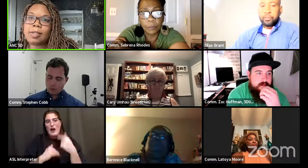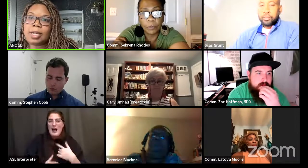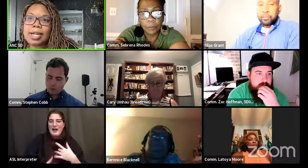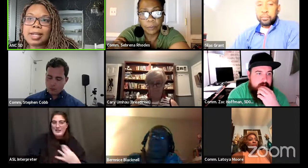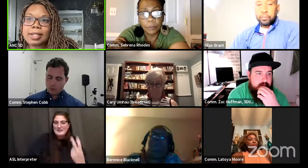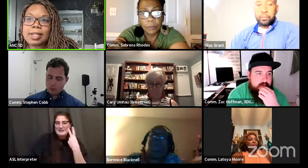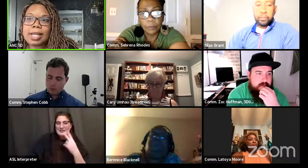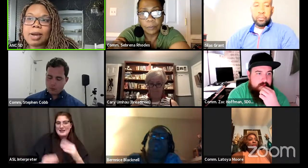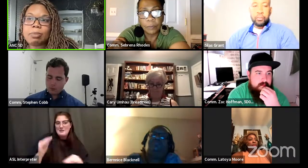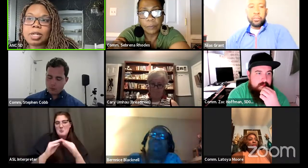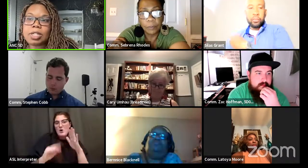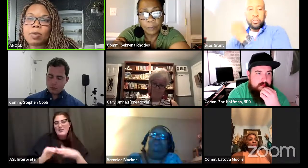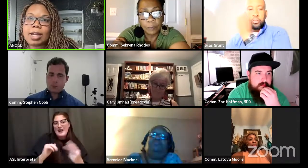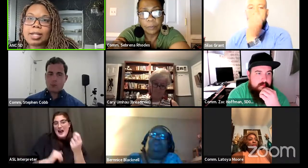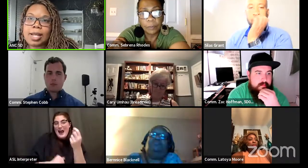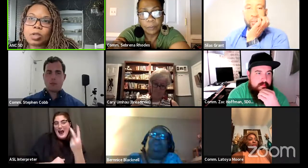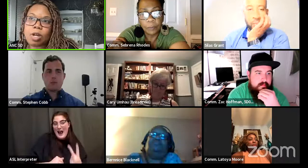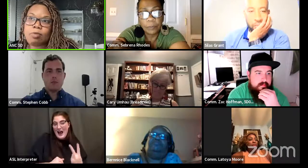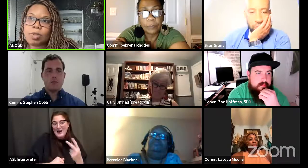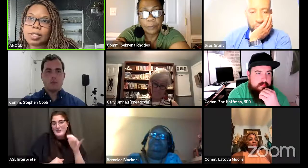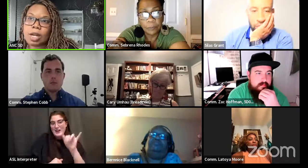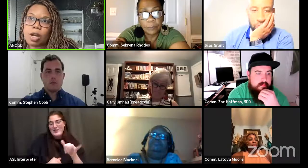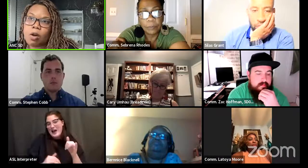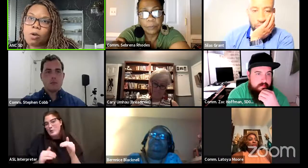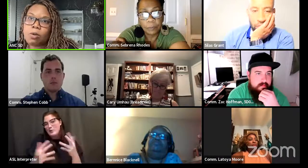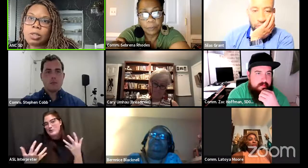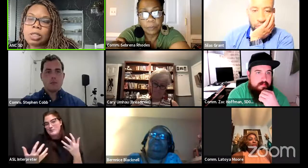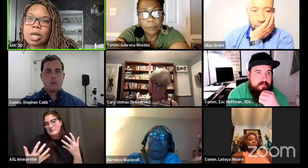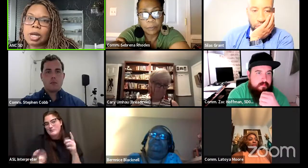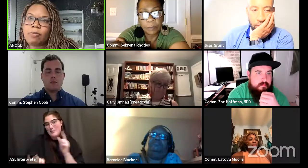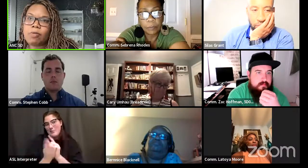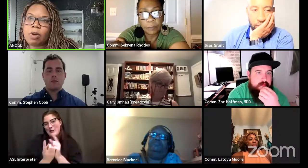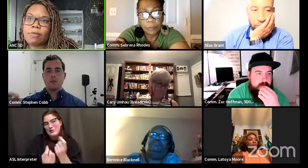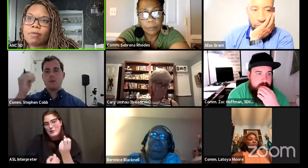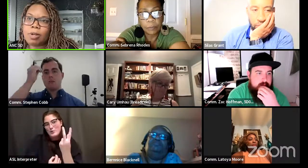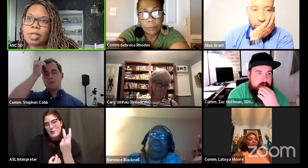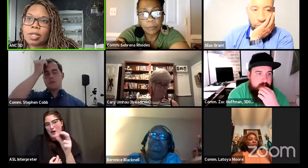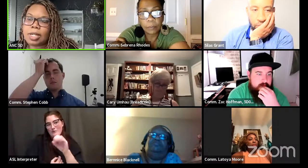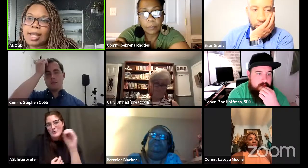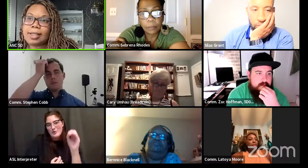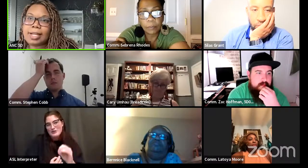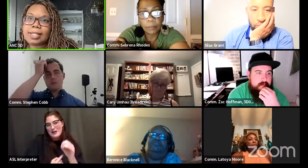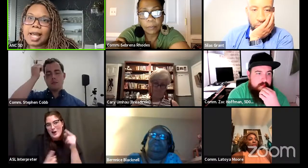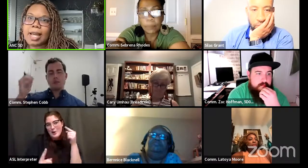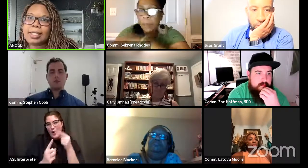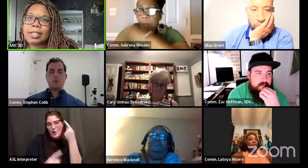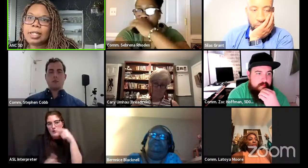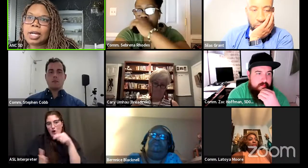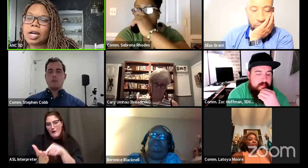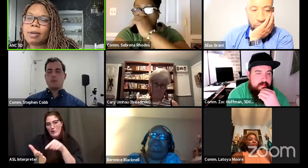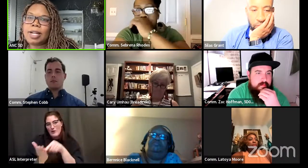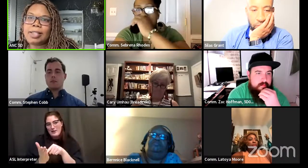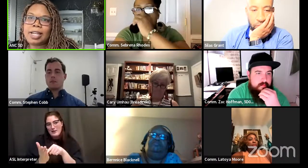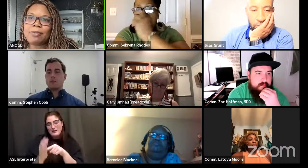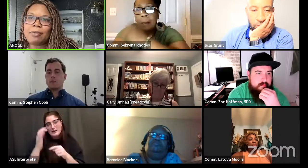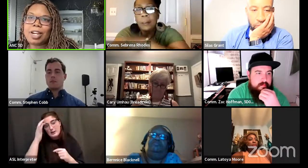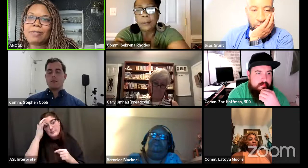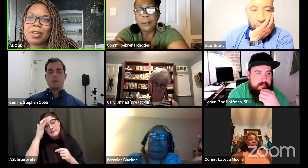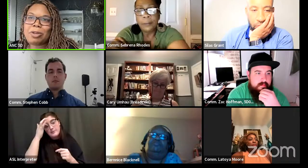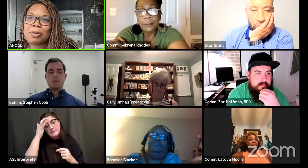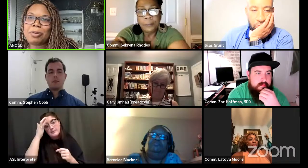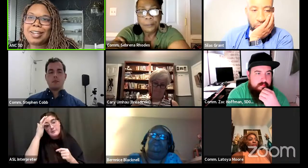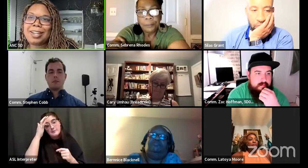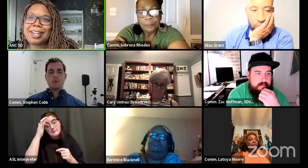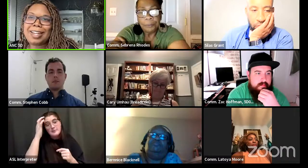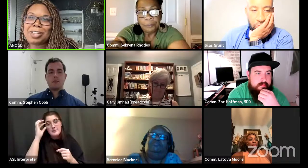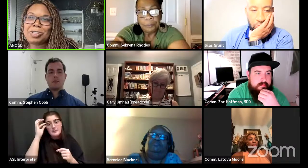affordable housing. And I think that will put us right at that 12% goal for affordability at that site. And I think if we're